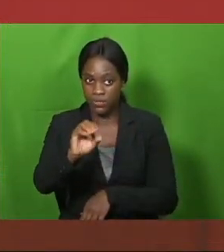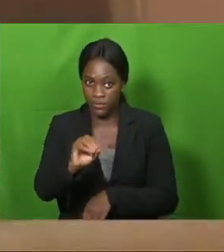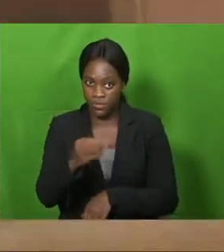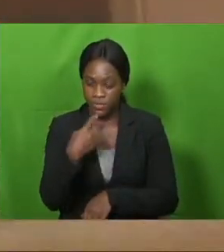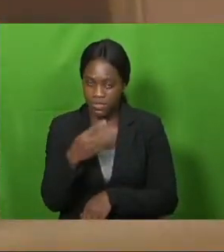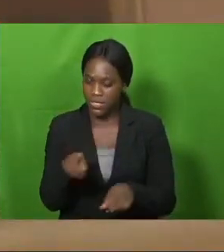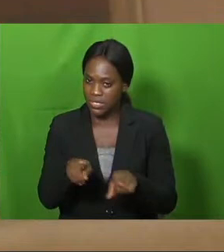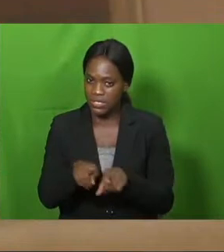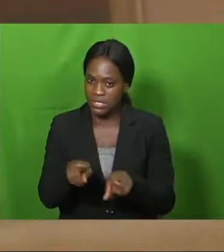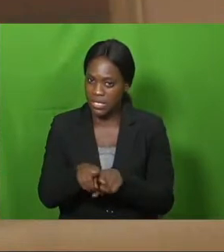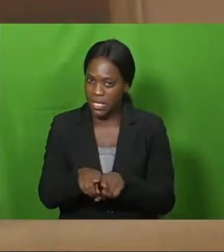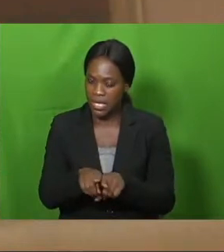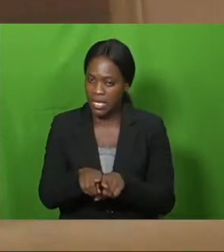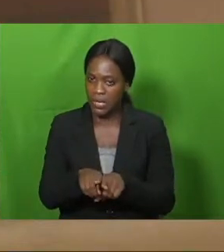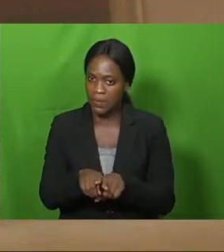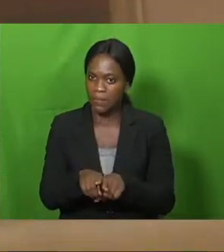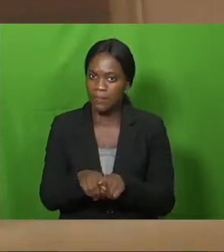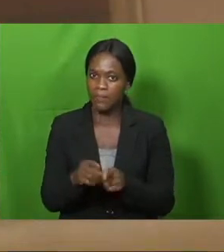15 as well.